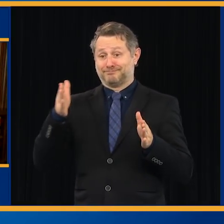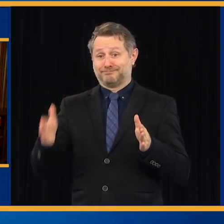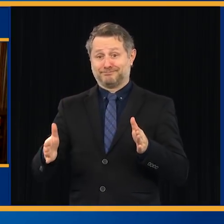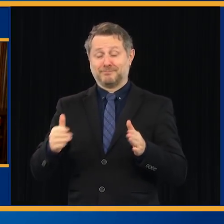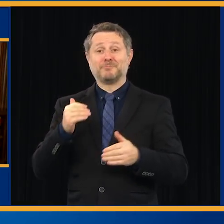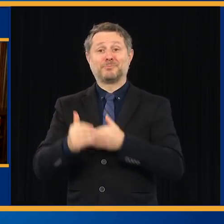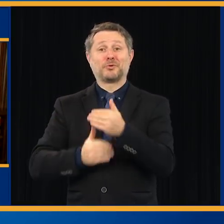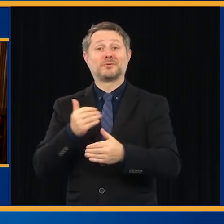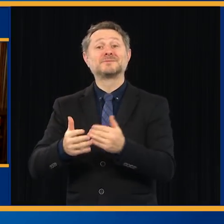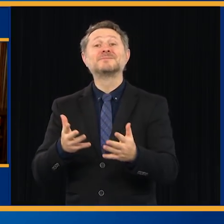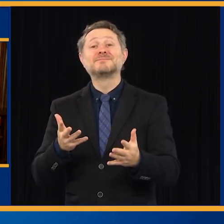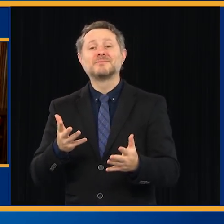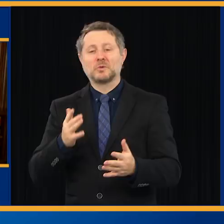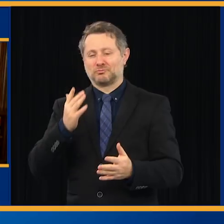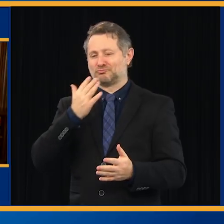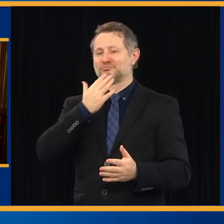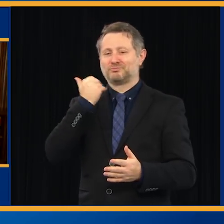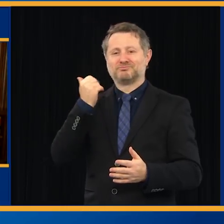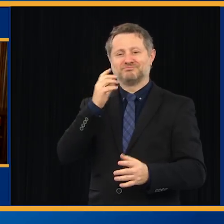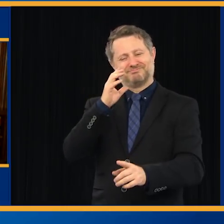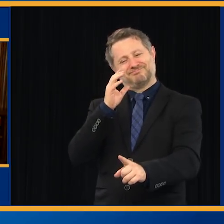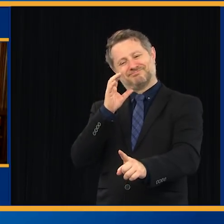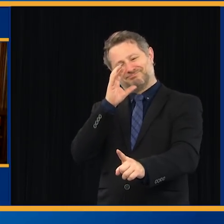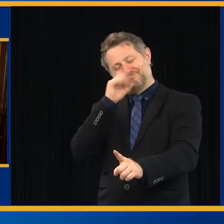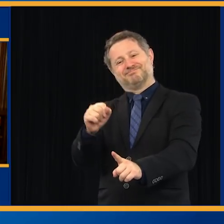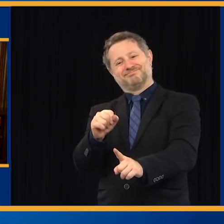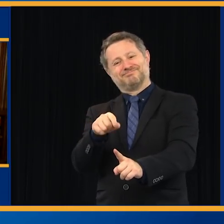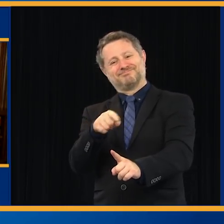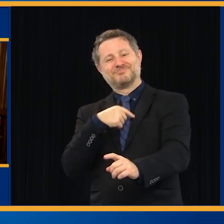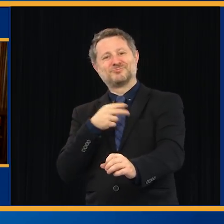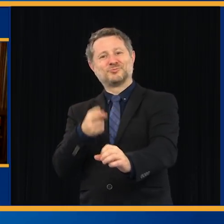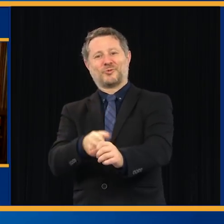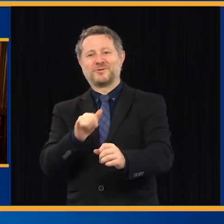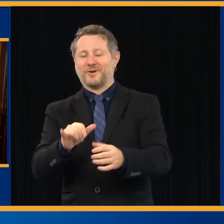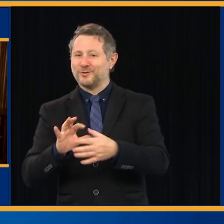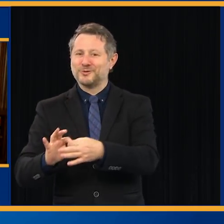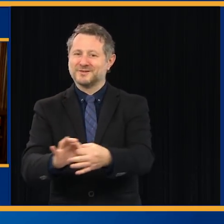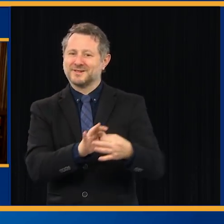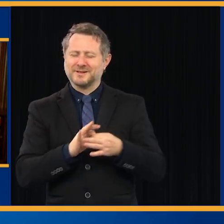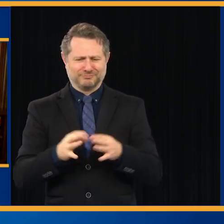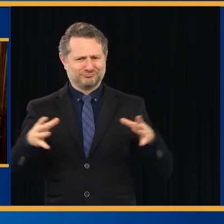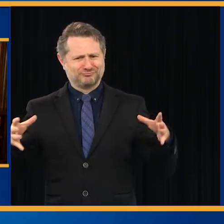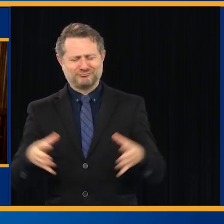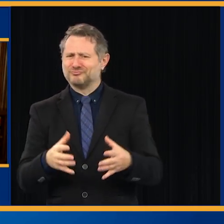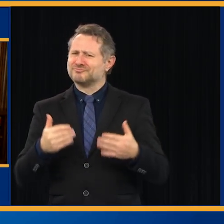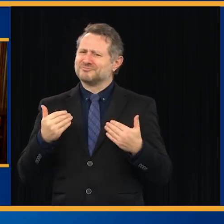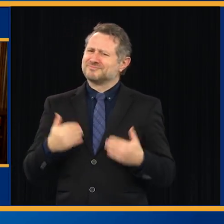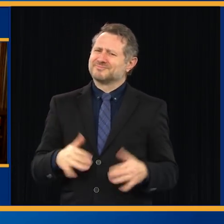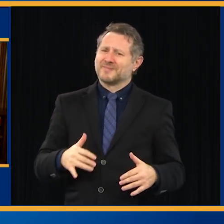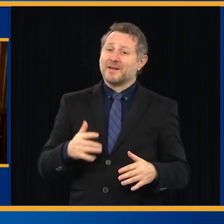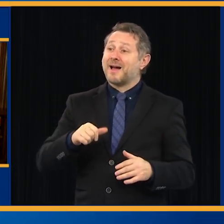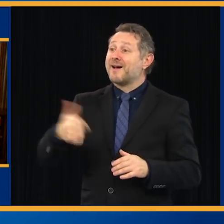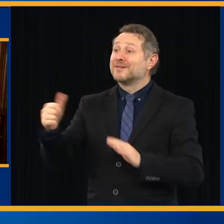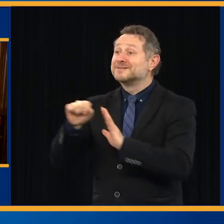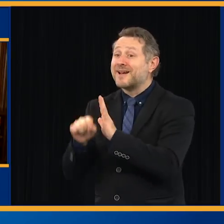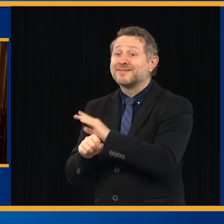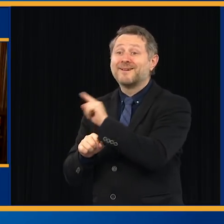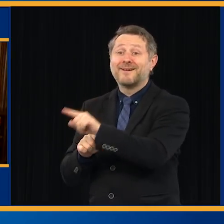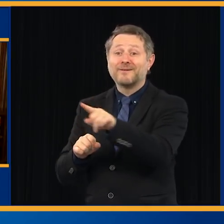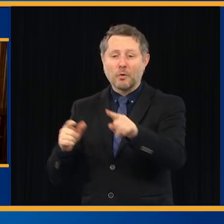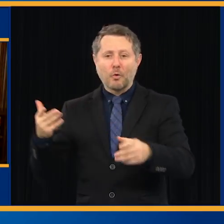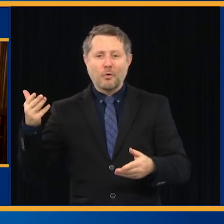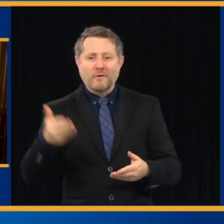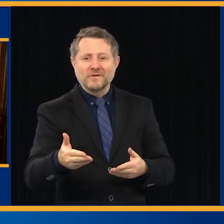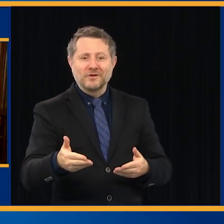thing that was really interesting to me in joining the coalition was just all the assets that the other states can bring to the table in terms